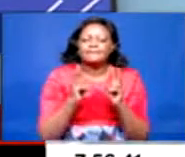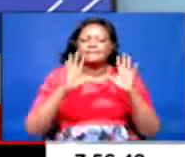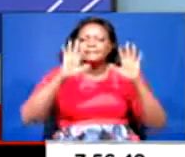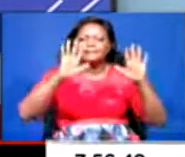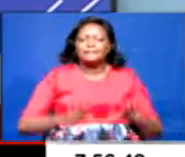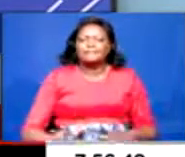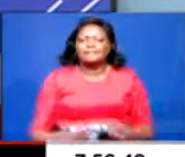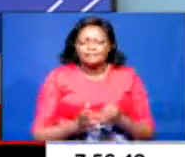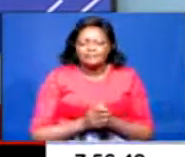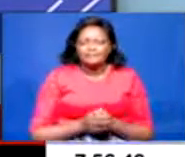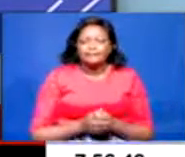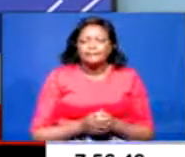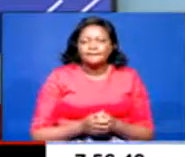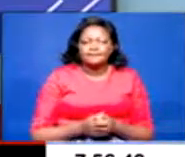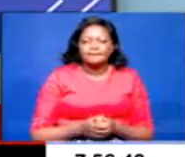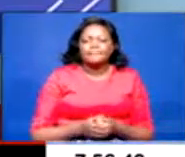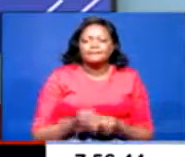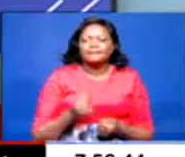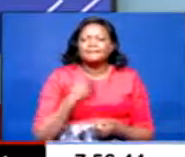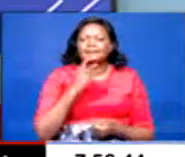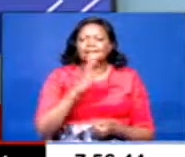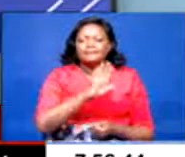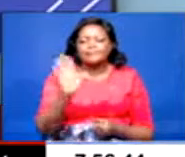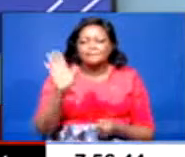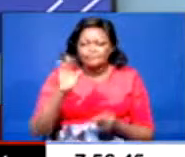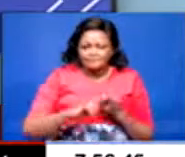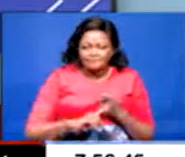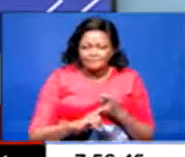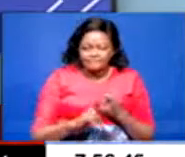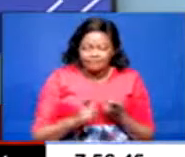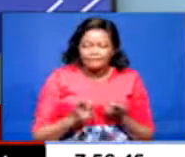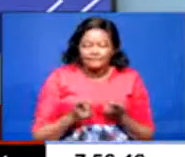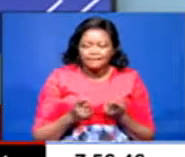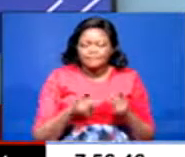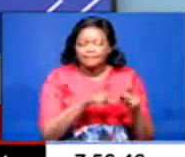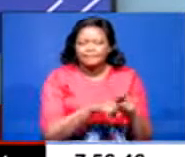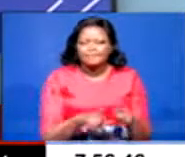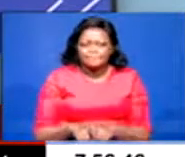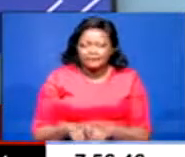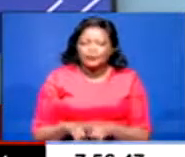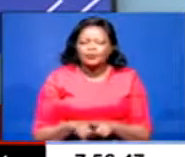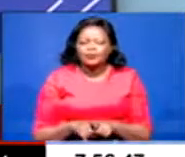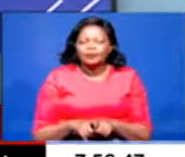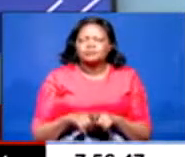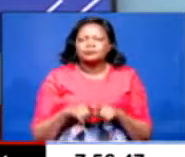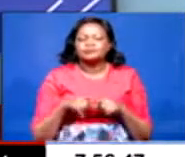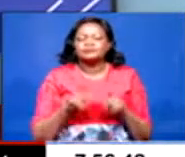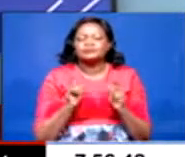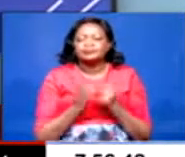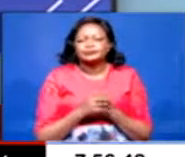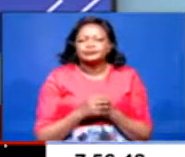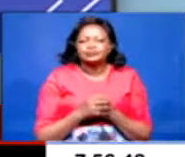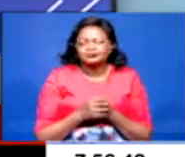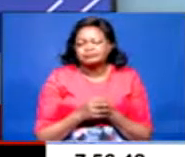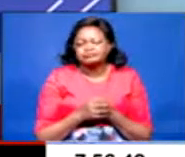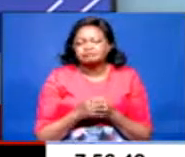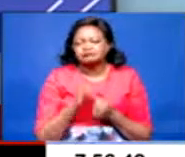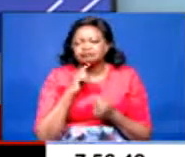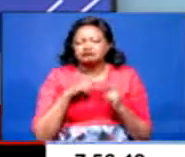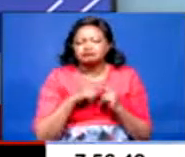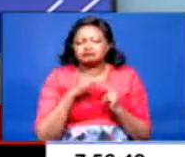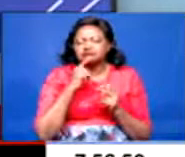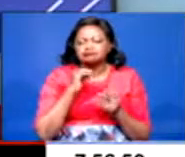raise your voice just to, even if you are beaten hands down, you start saying, we said